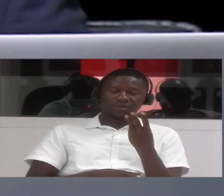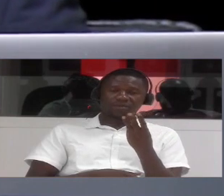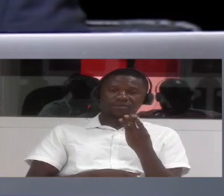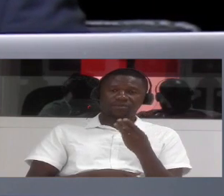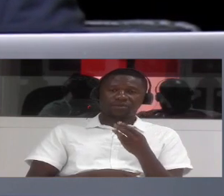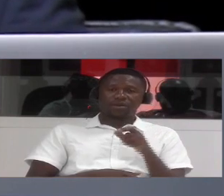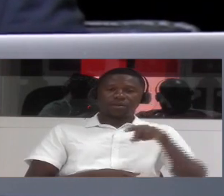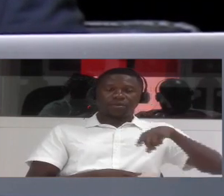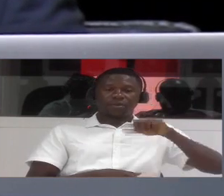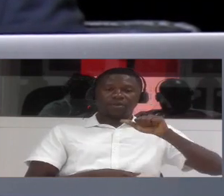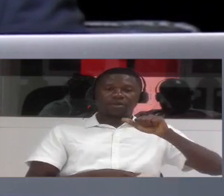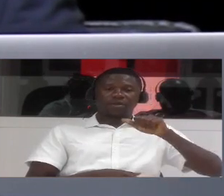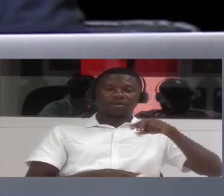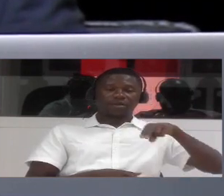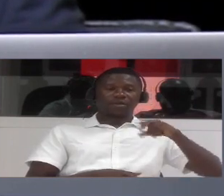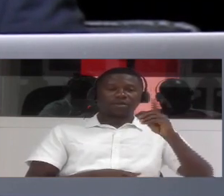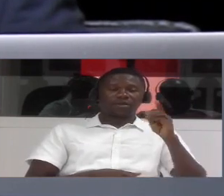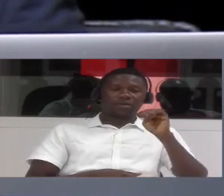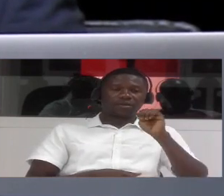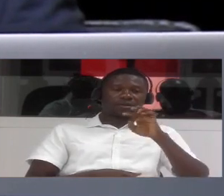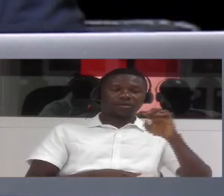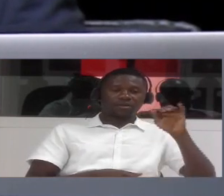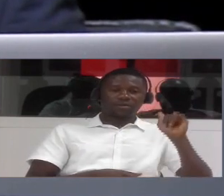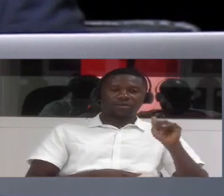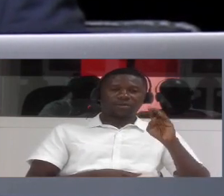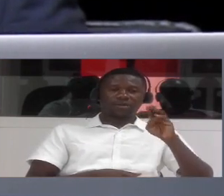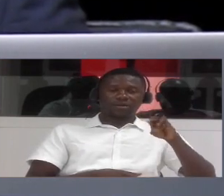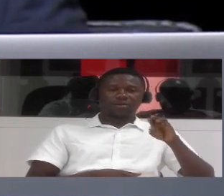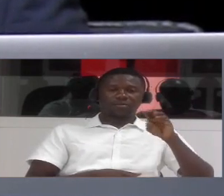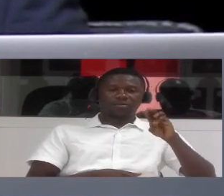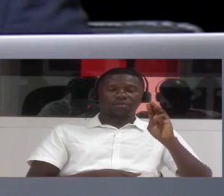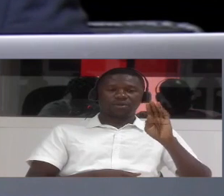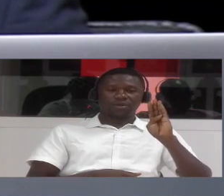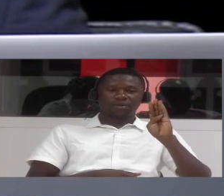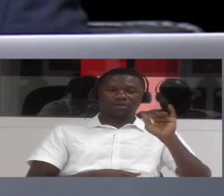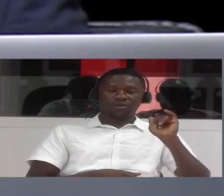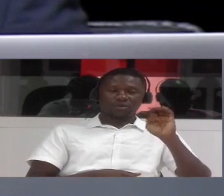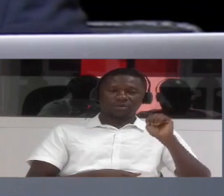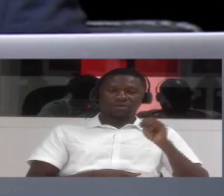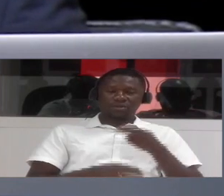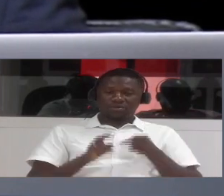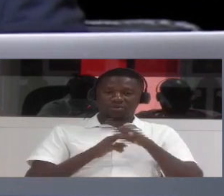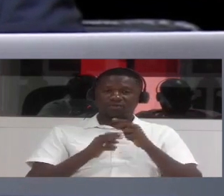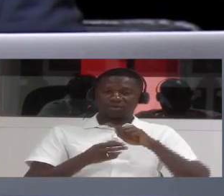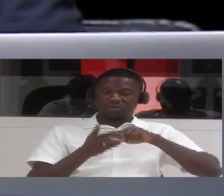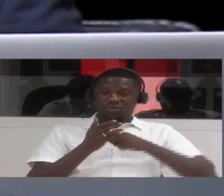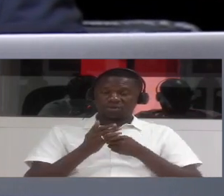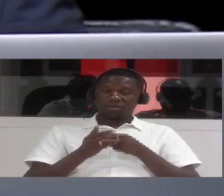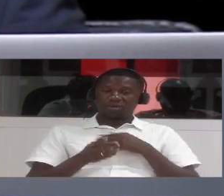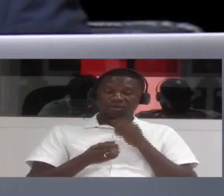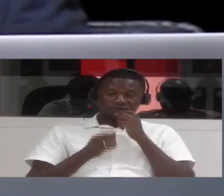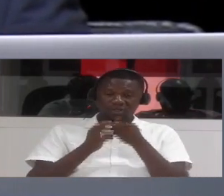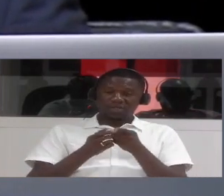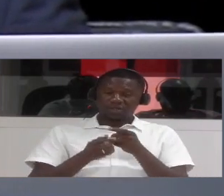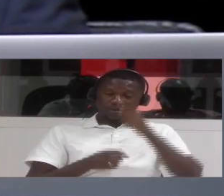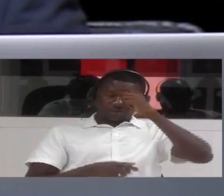March 2003, Pandey Mbaye, yes, reporter of The Point, and the dispatch says the police, he was arrested by